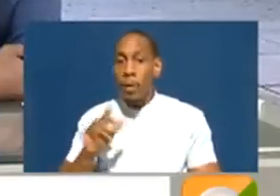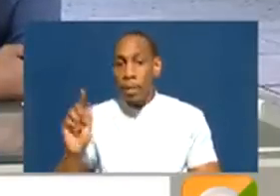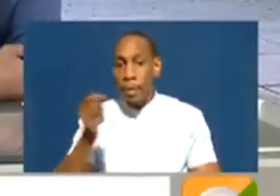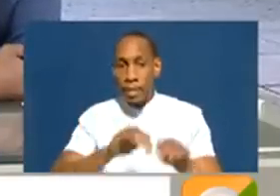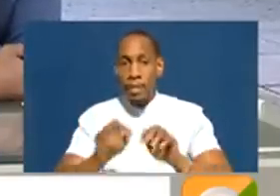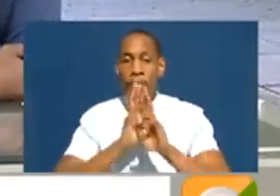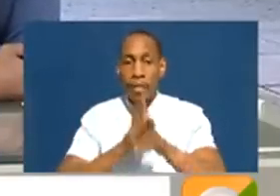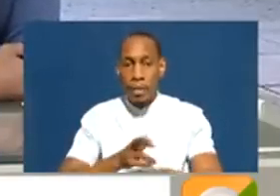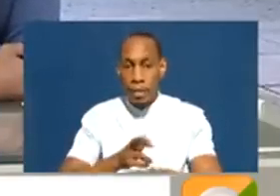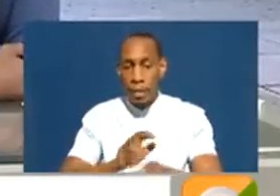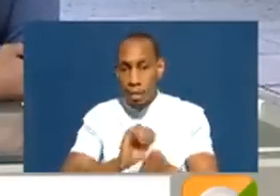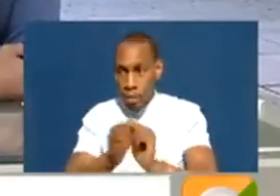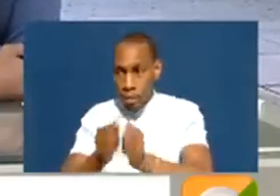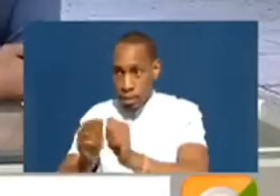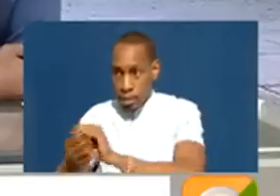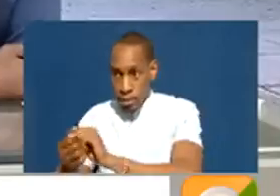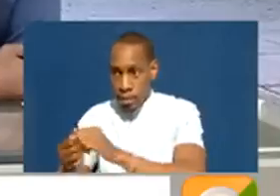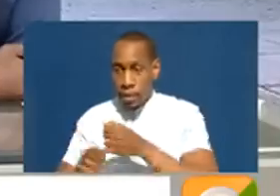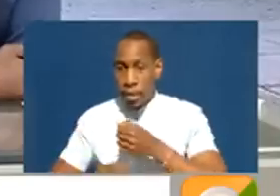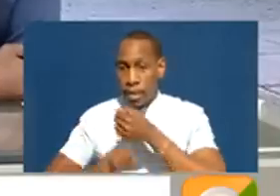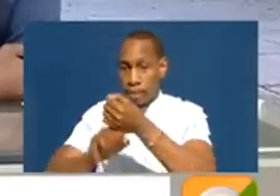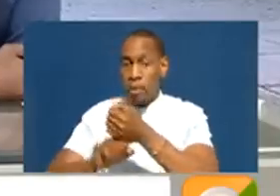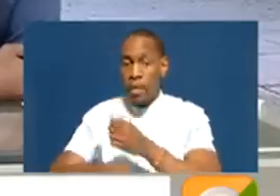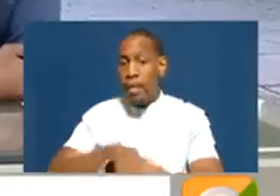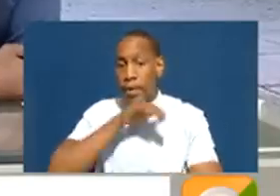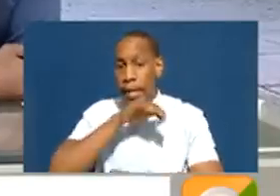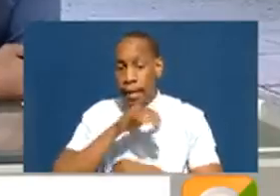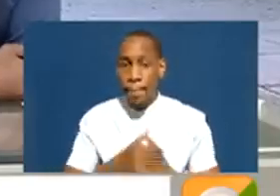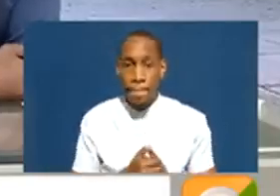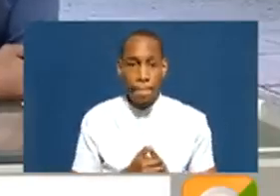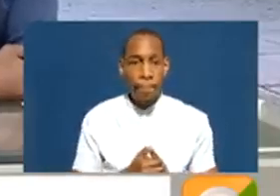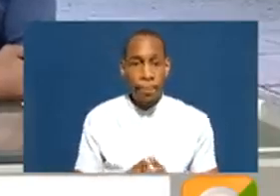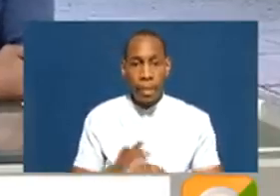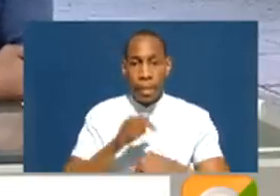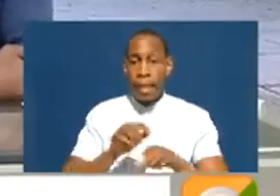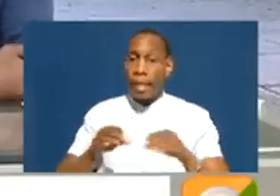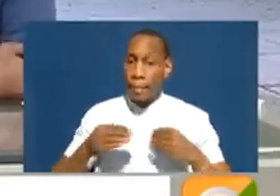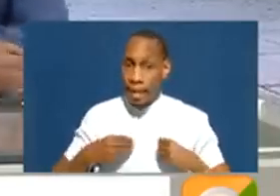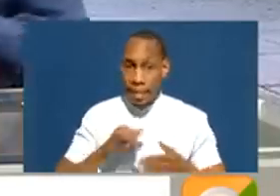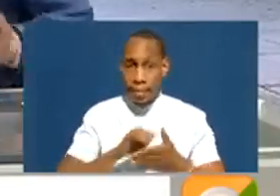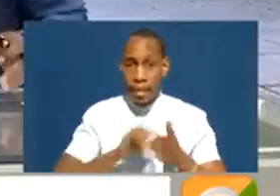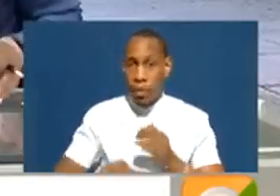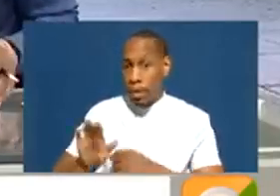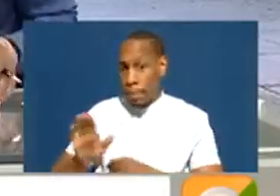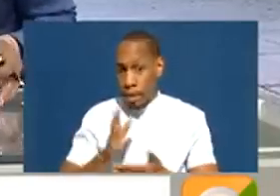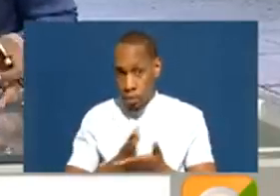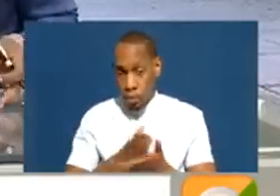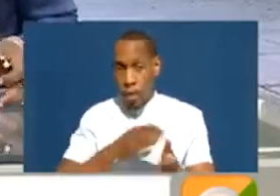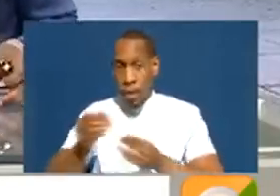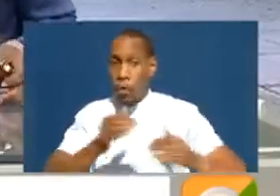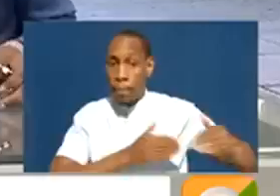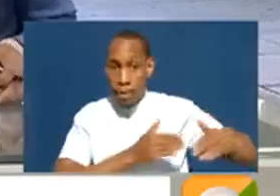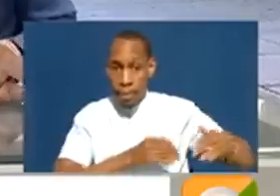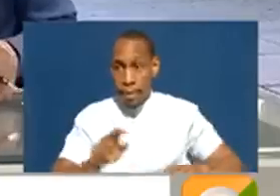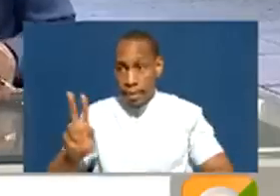presidential election results moderated in favour of Raila Odinga. Well, while admitting that he was at the Bomas